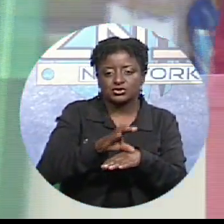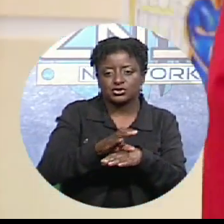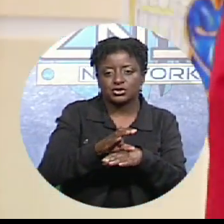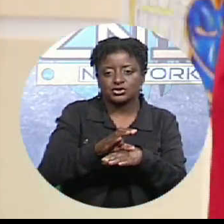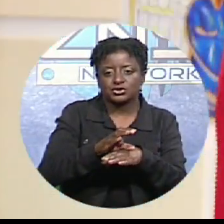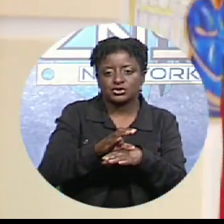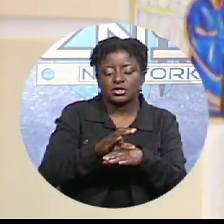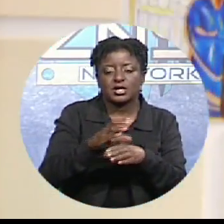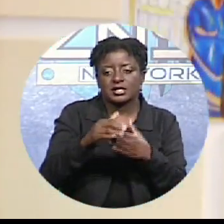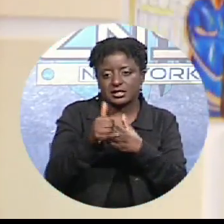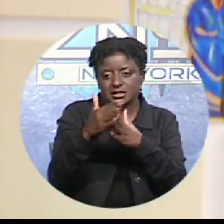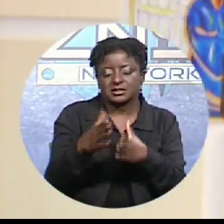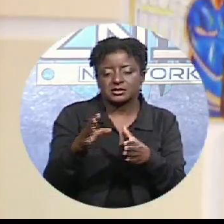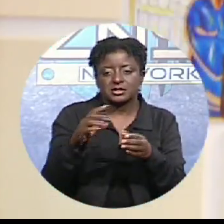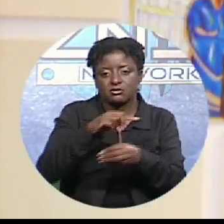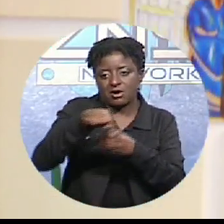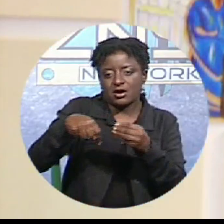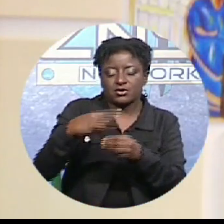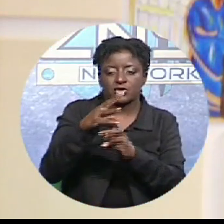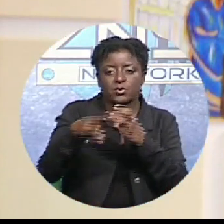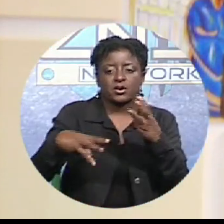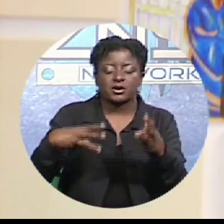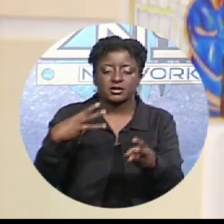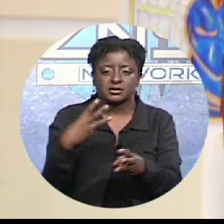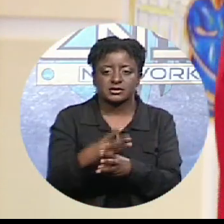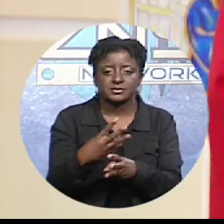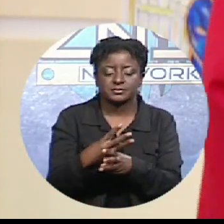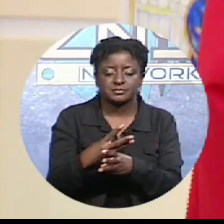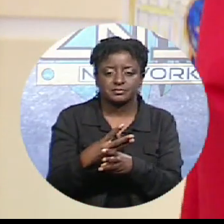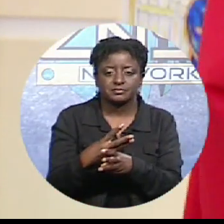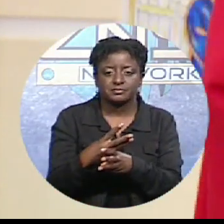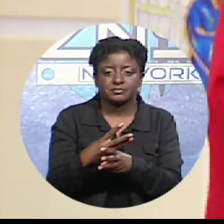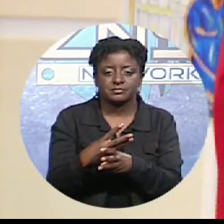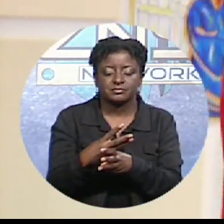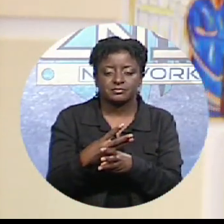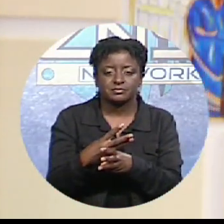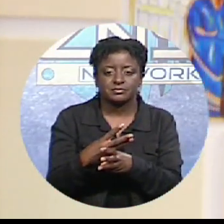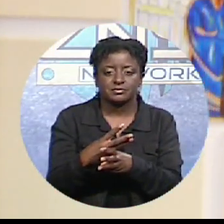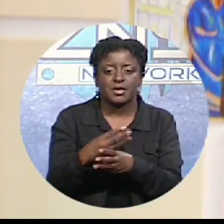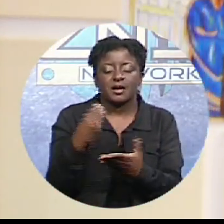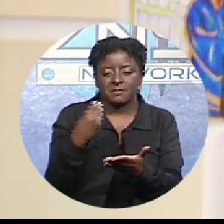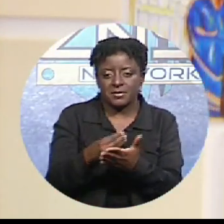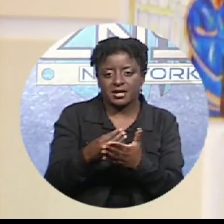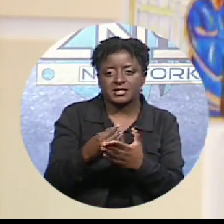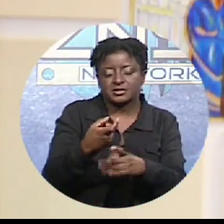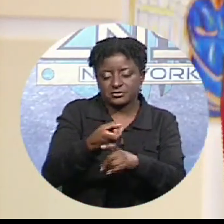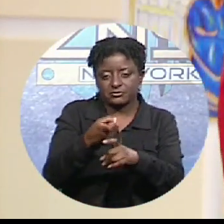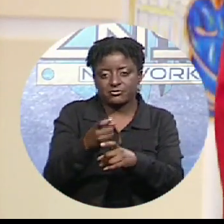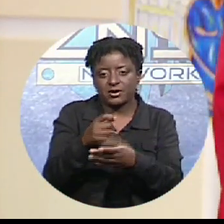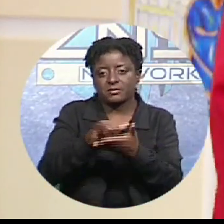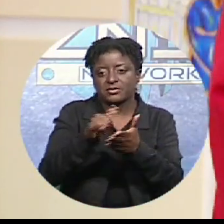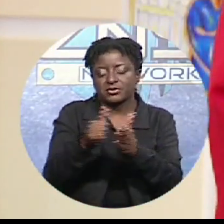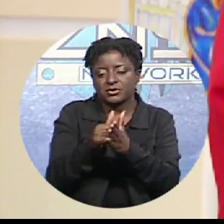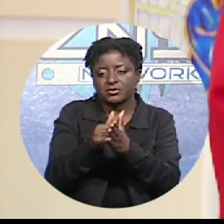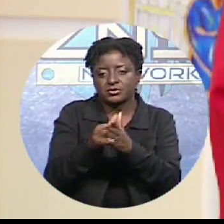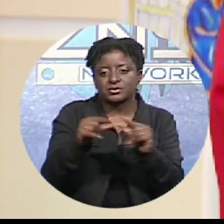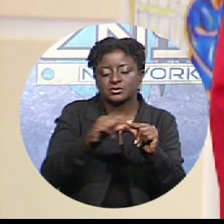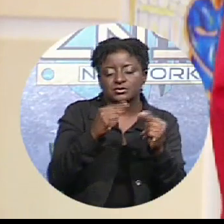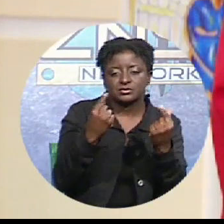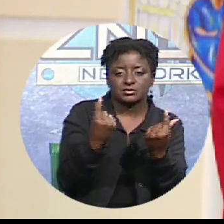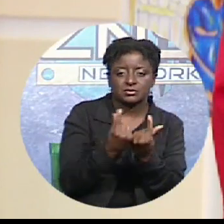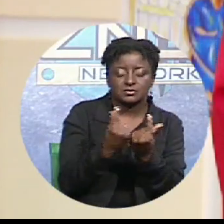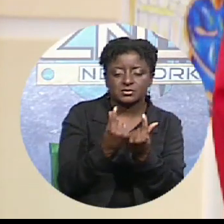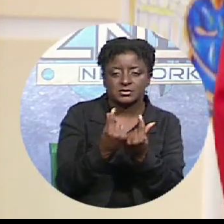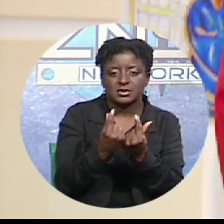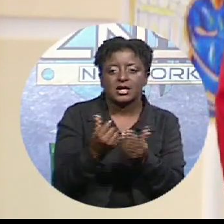world. Grant from the Pontifical Mission Societies have assisted with projects